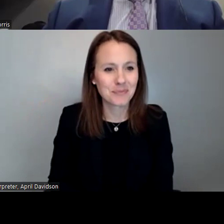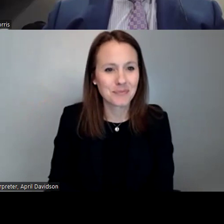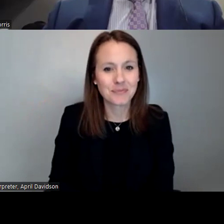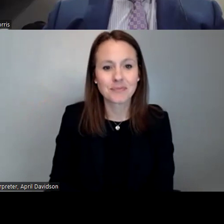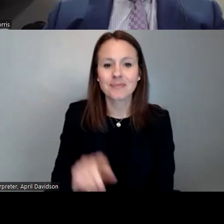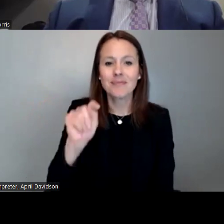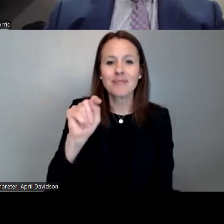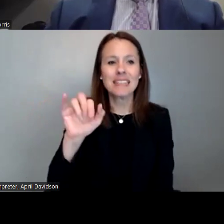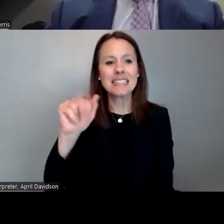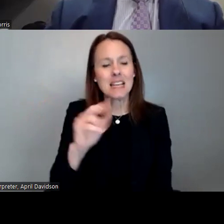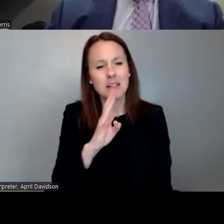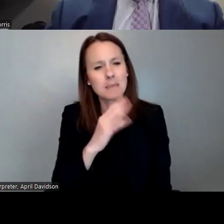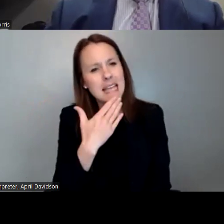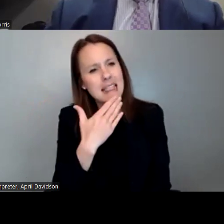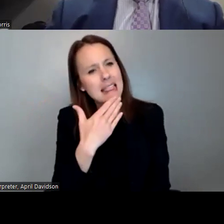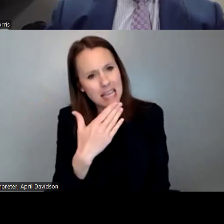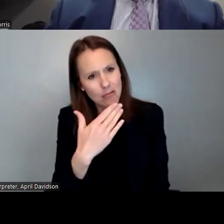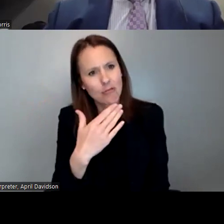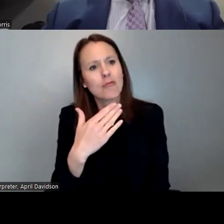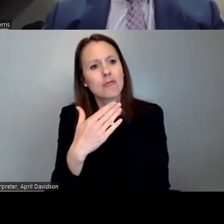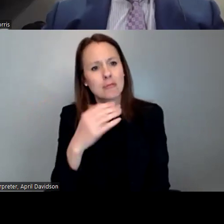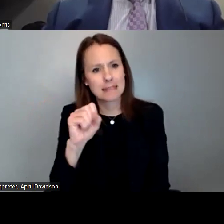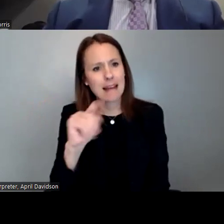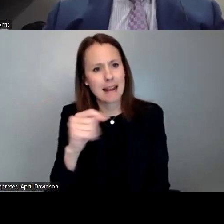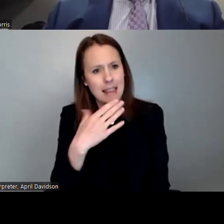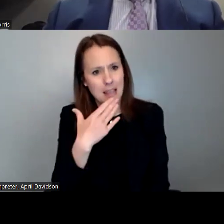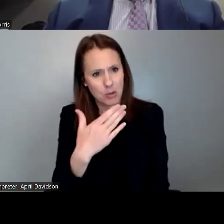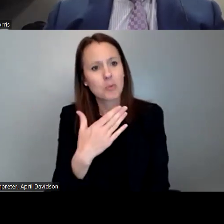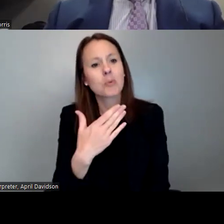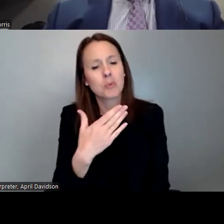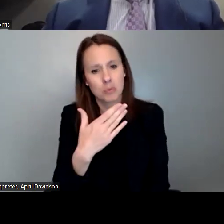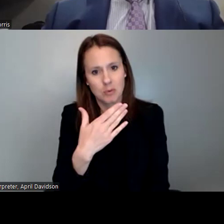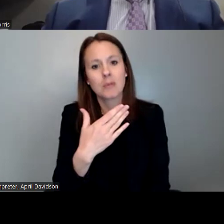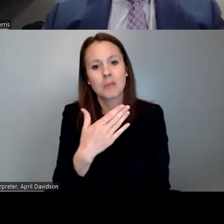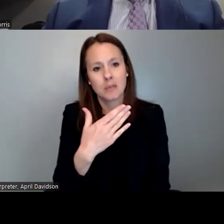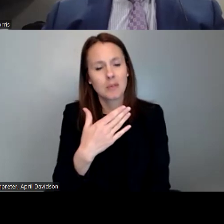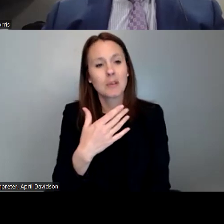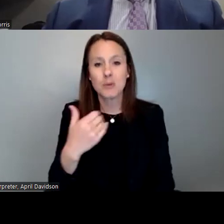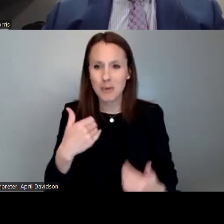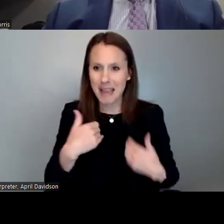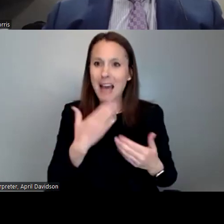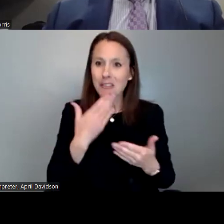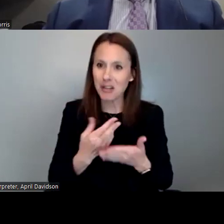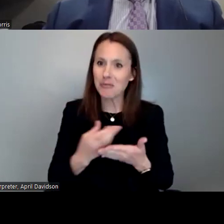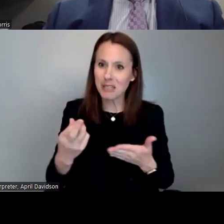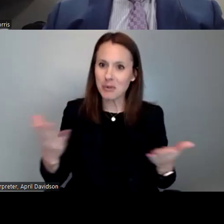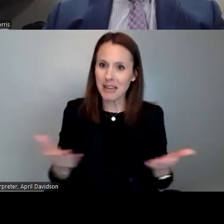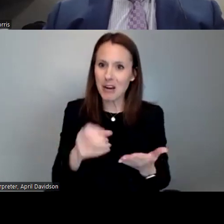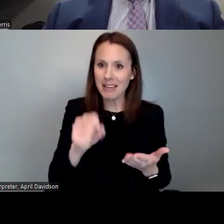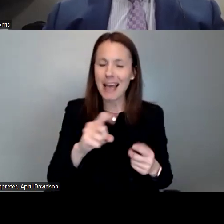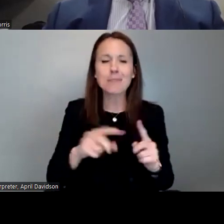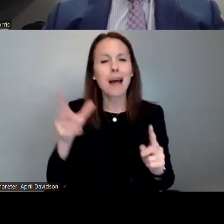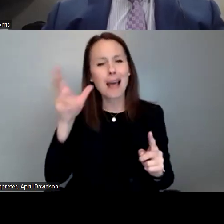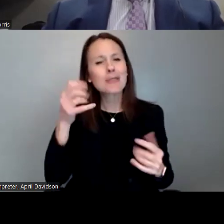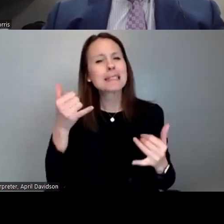This is Tiara speaking. Thank you so much for that, Scott. So while we do have some great resources, I'm hearing that we still have some